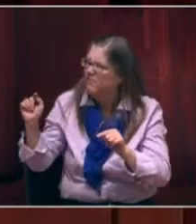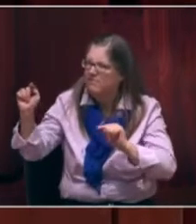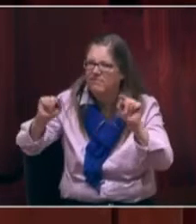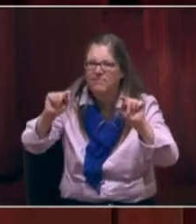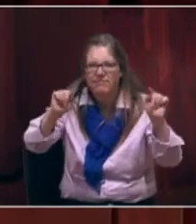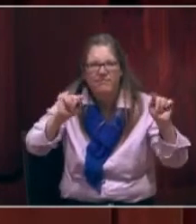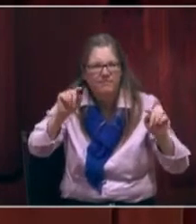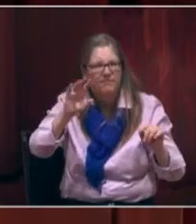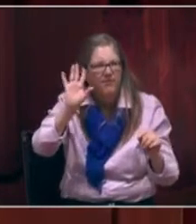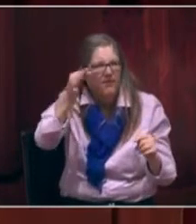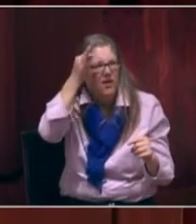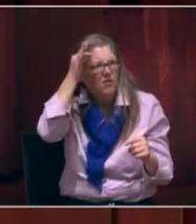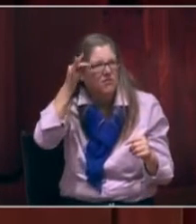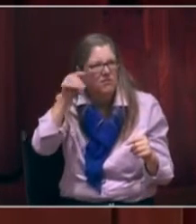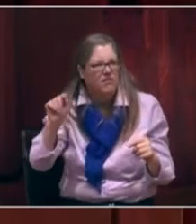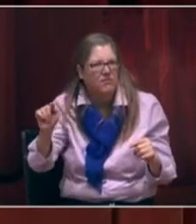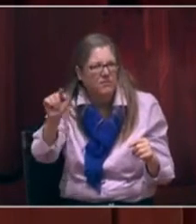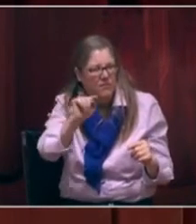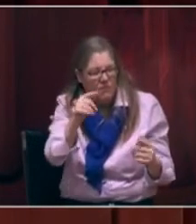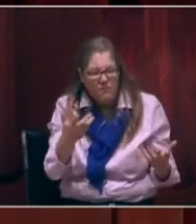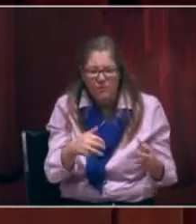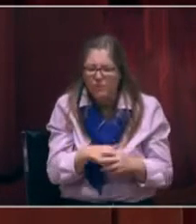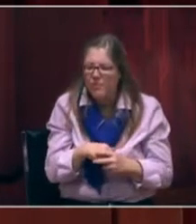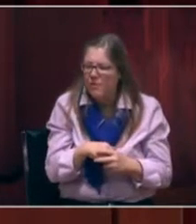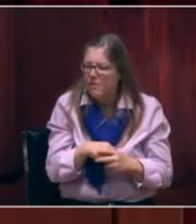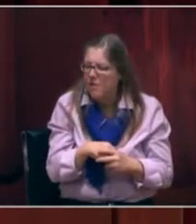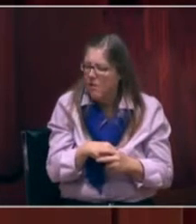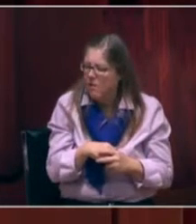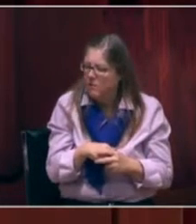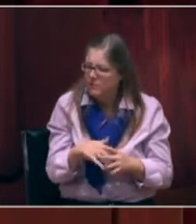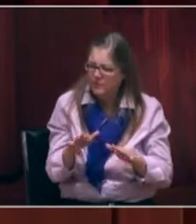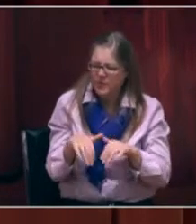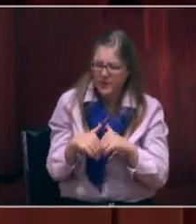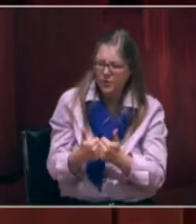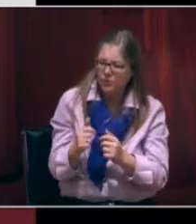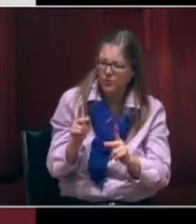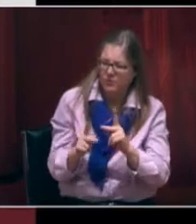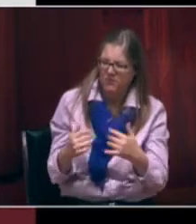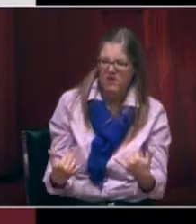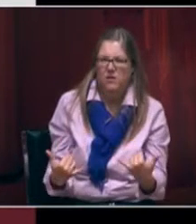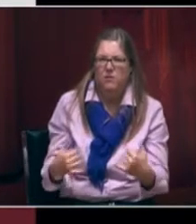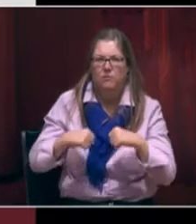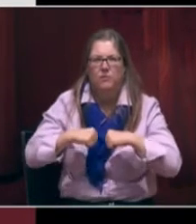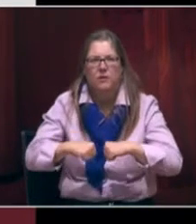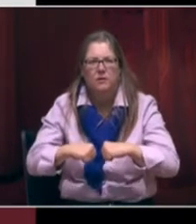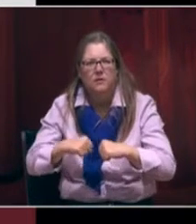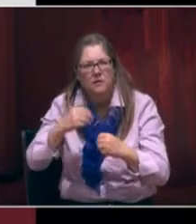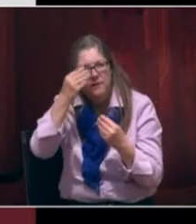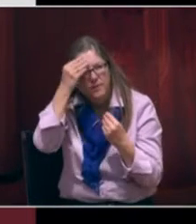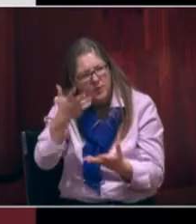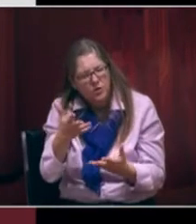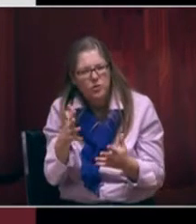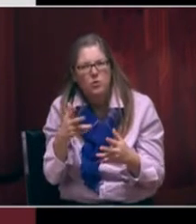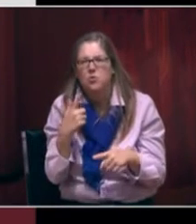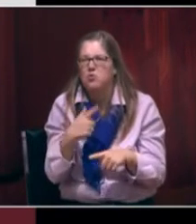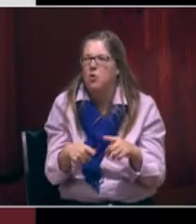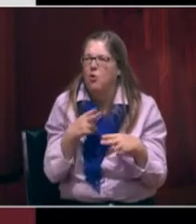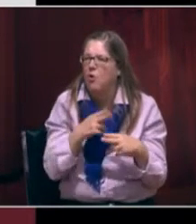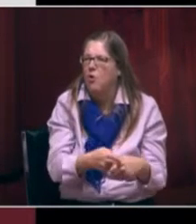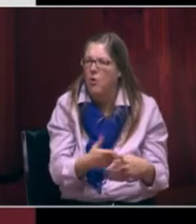agencies, executive branch agencies. Let's think about how folks are currently protecting information and what they're calling it. If you went around